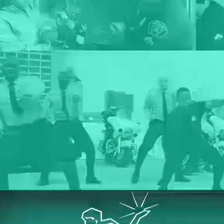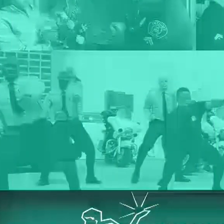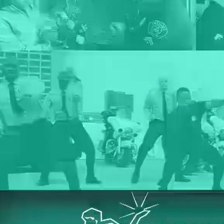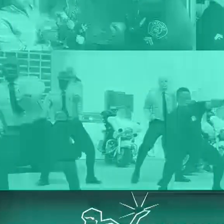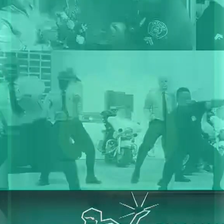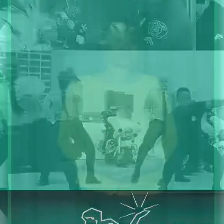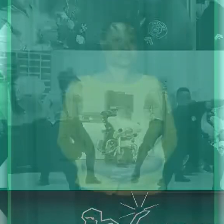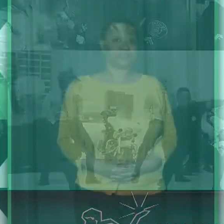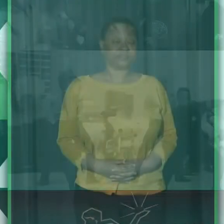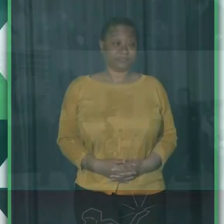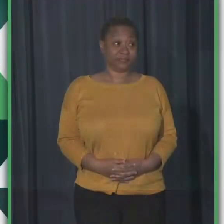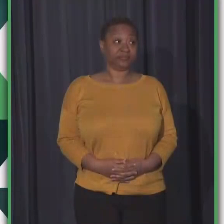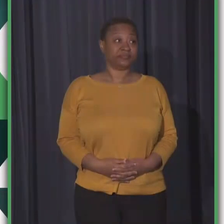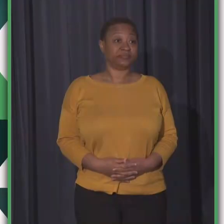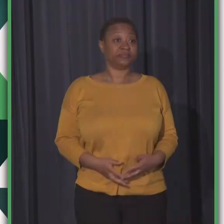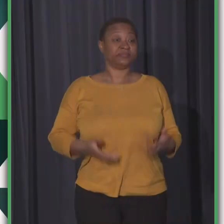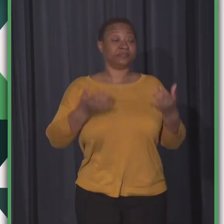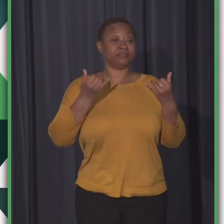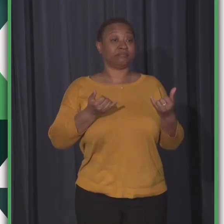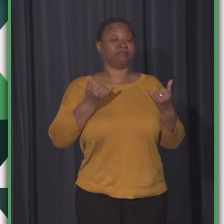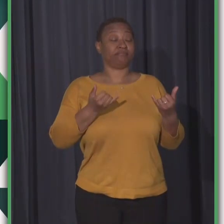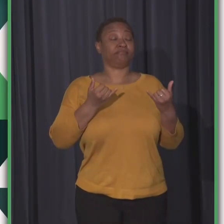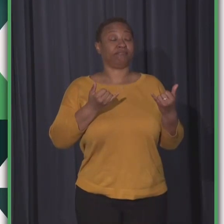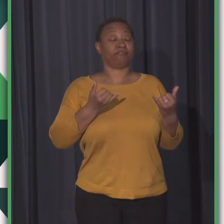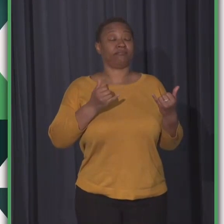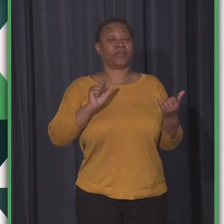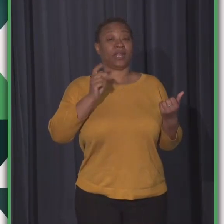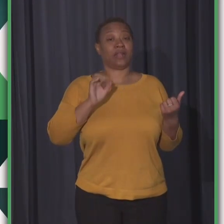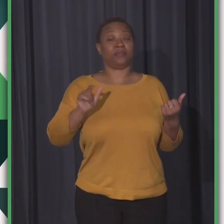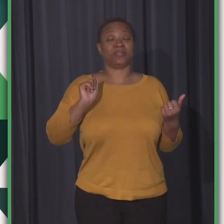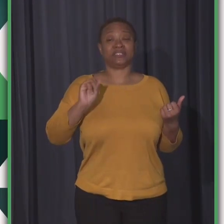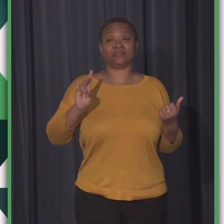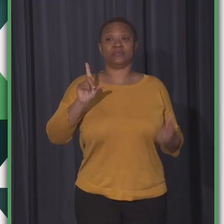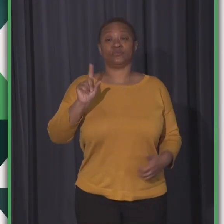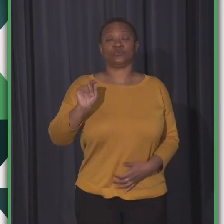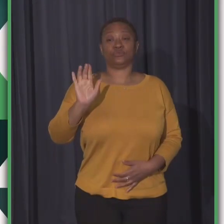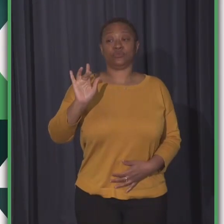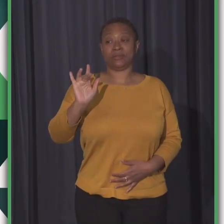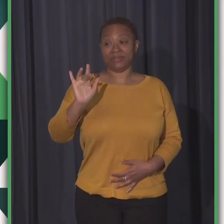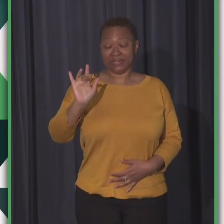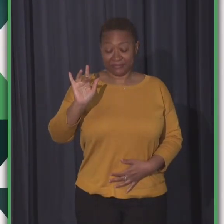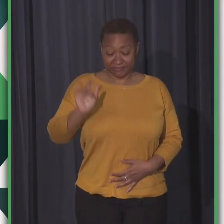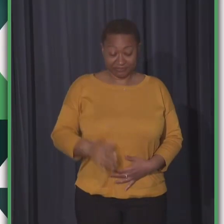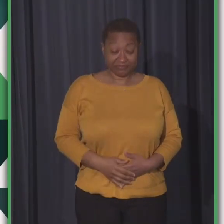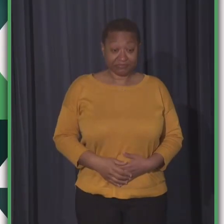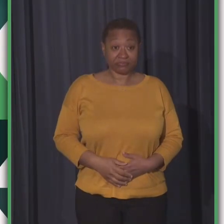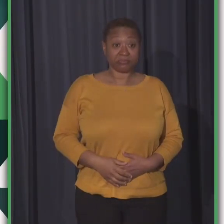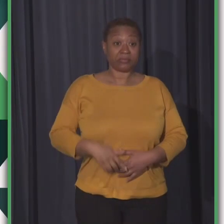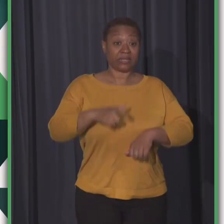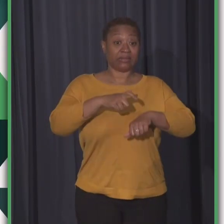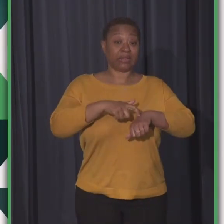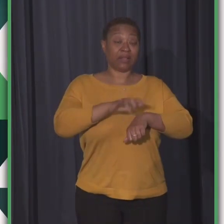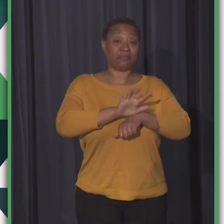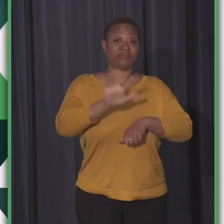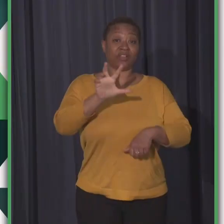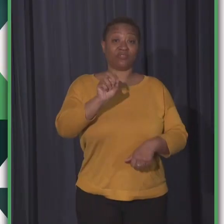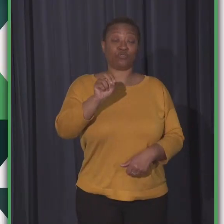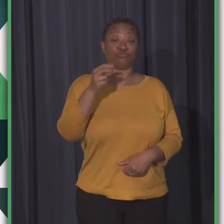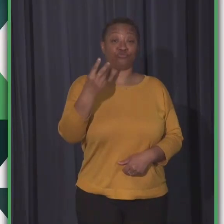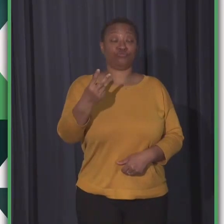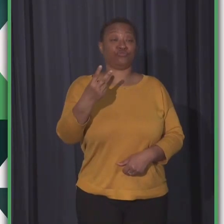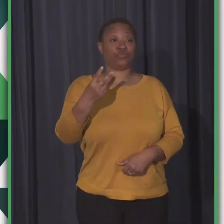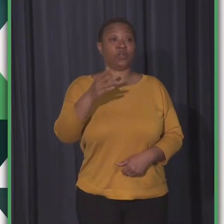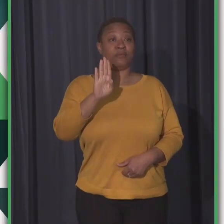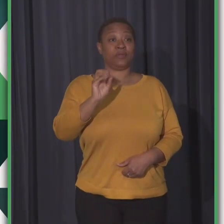Today is the 17th of April, 2025. It's 5:02. The Board of